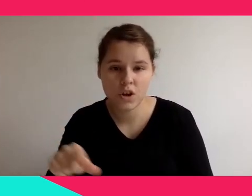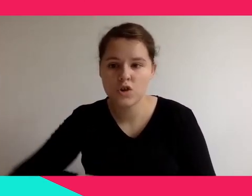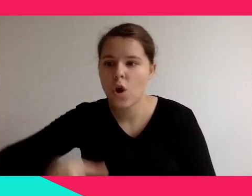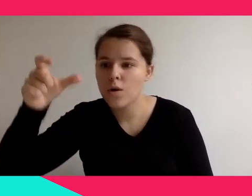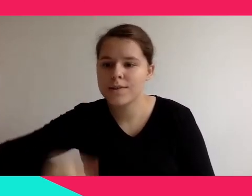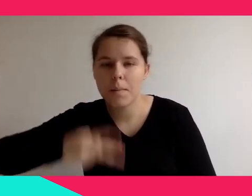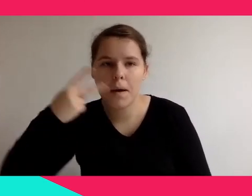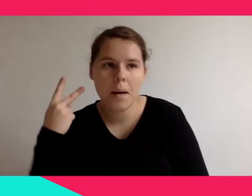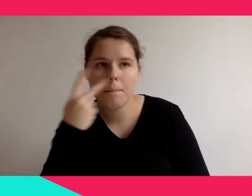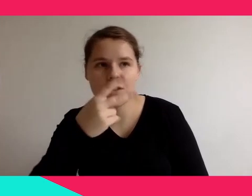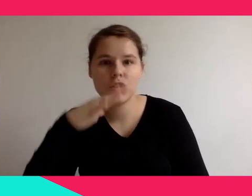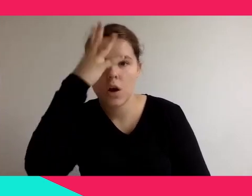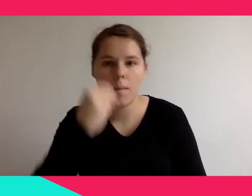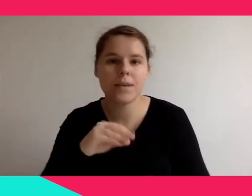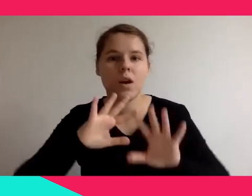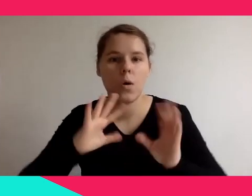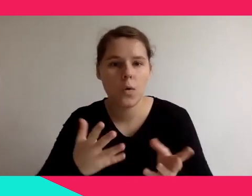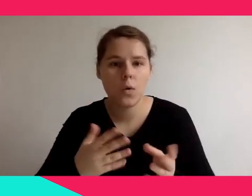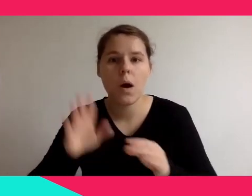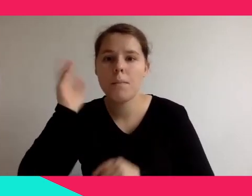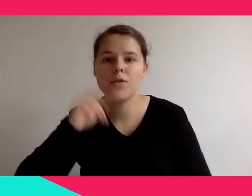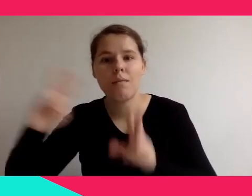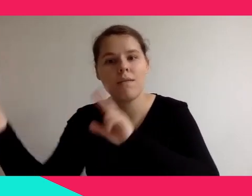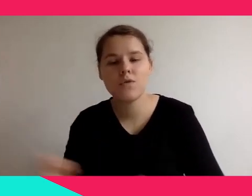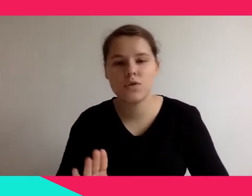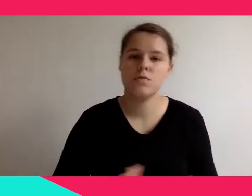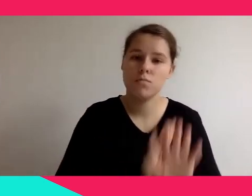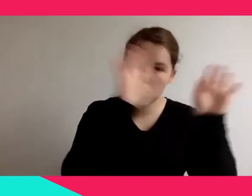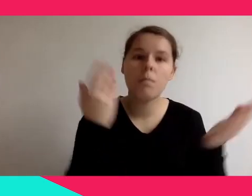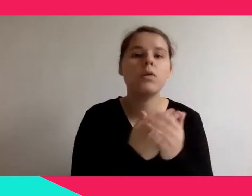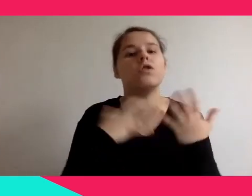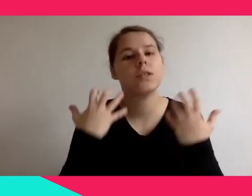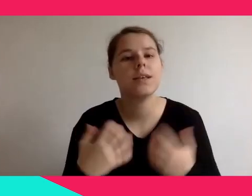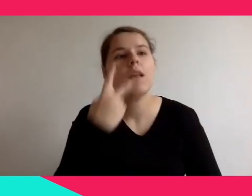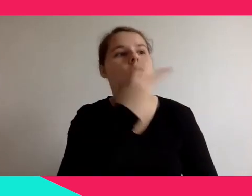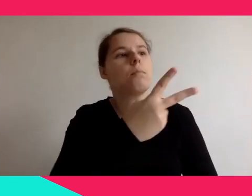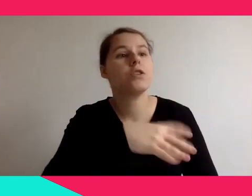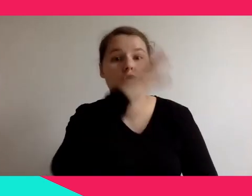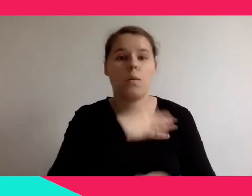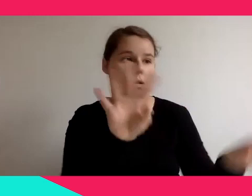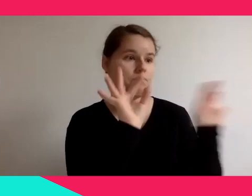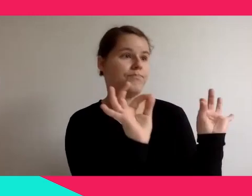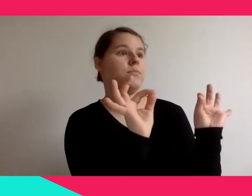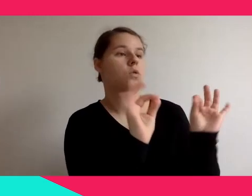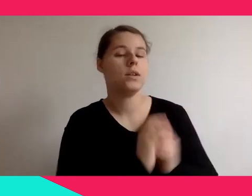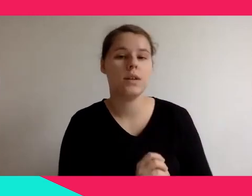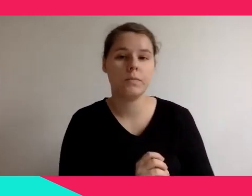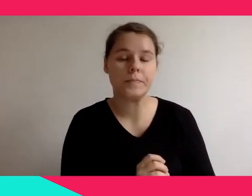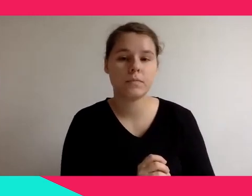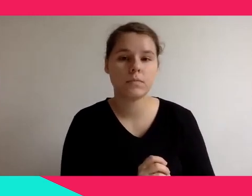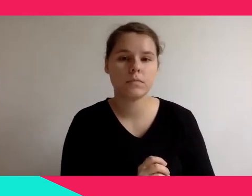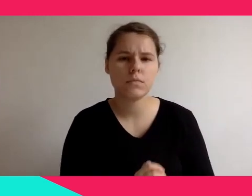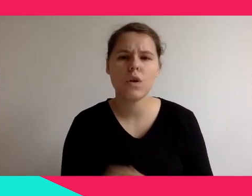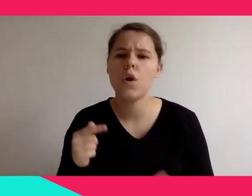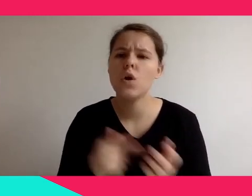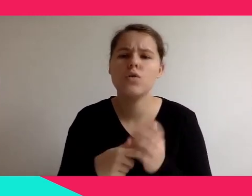the original work of art. And this is something Marita already wrote about in her book